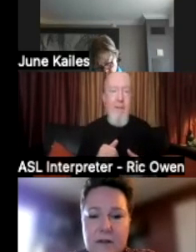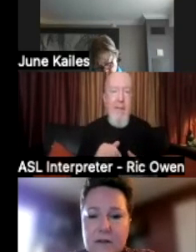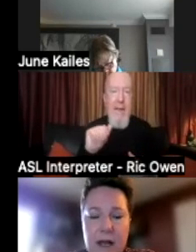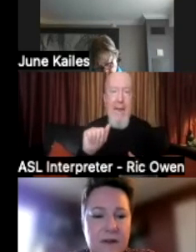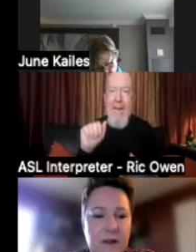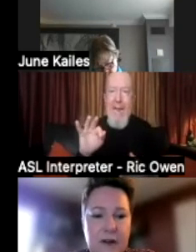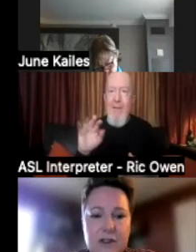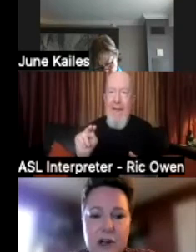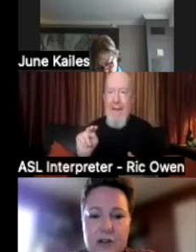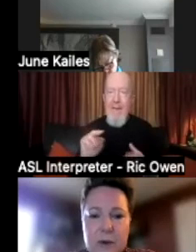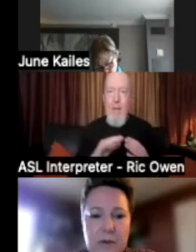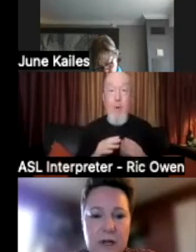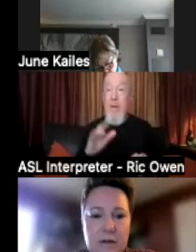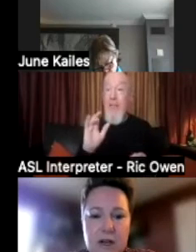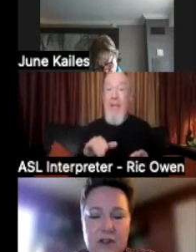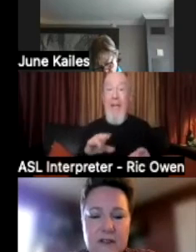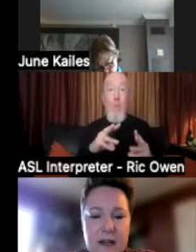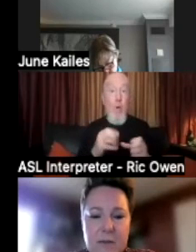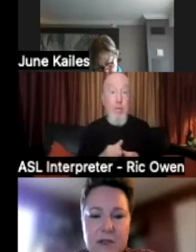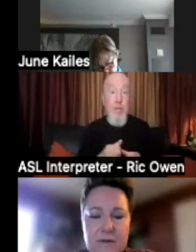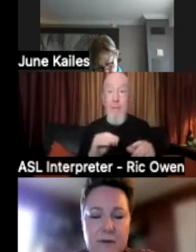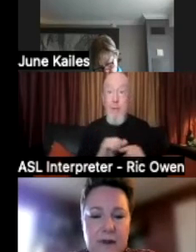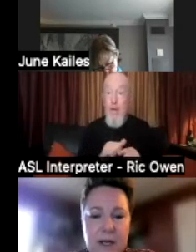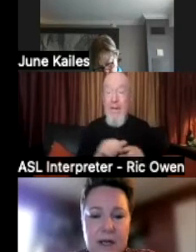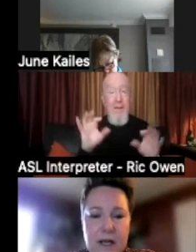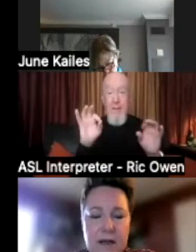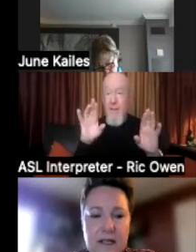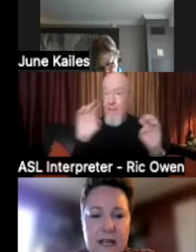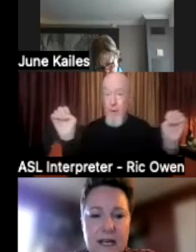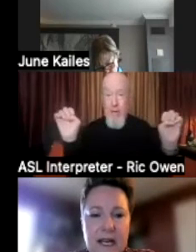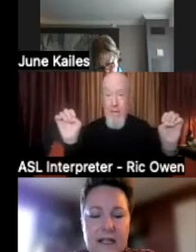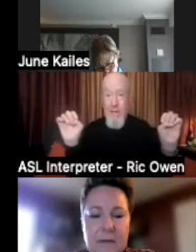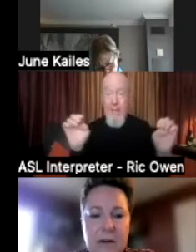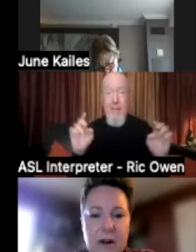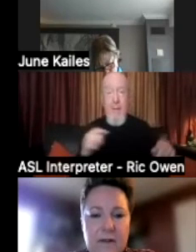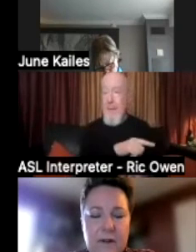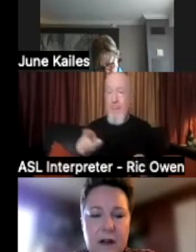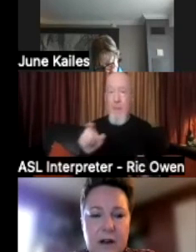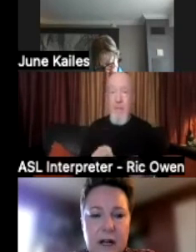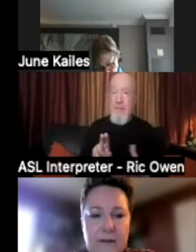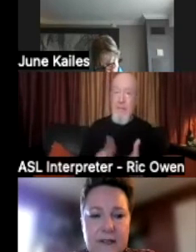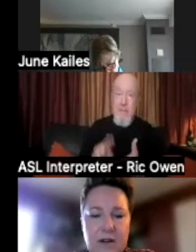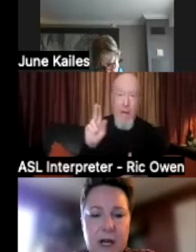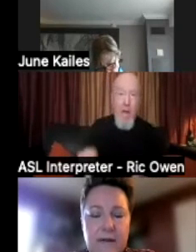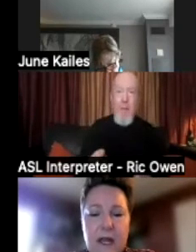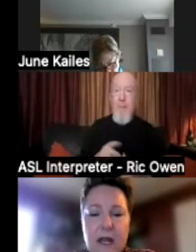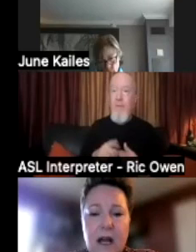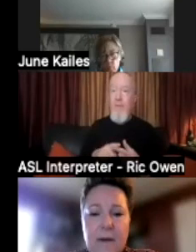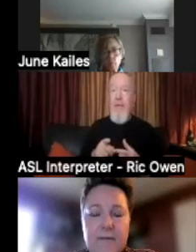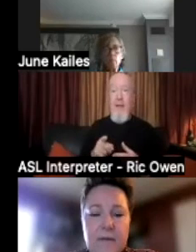those are absolutely free of charge. People can, just sign up for them and attend anytime. They are offered every single